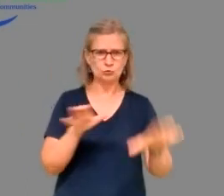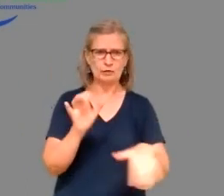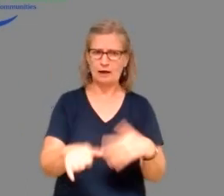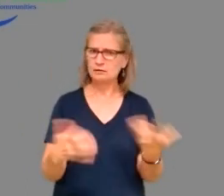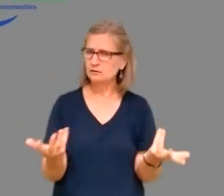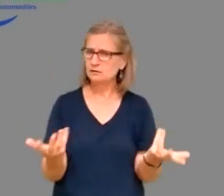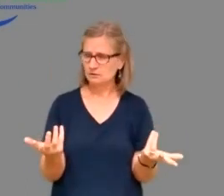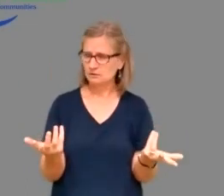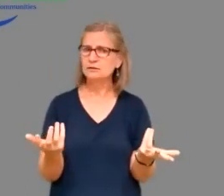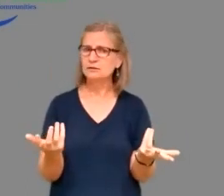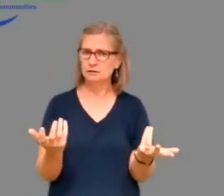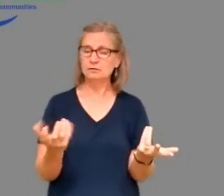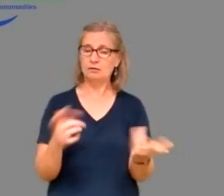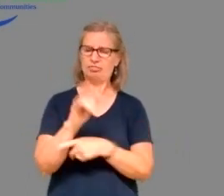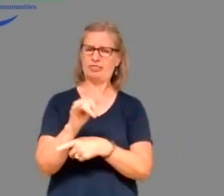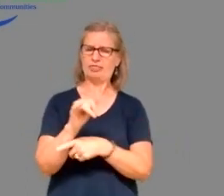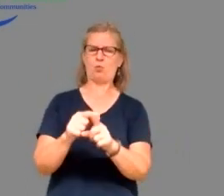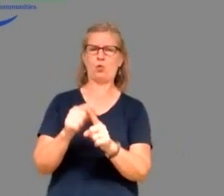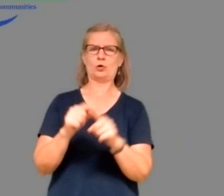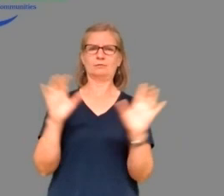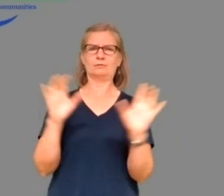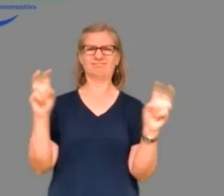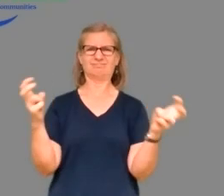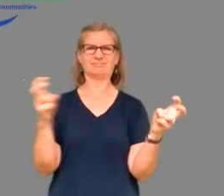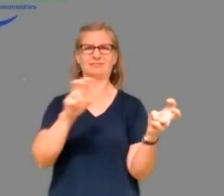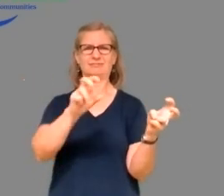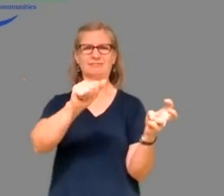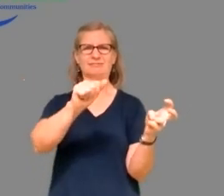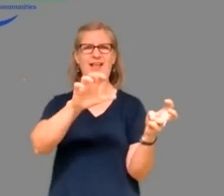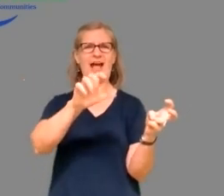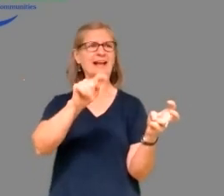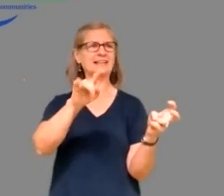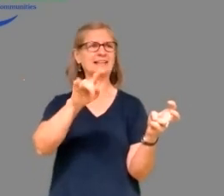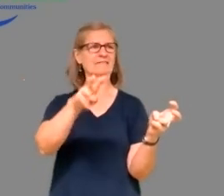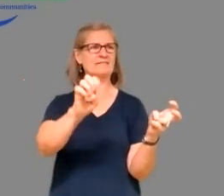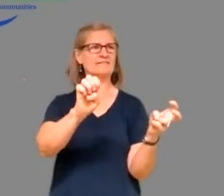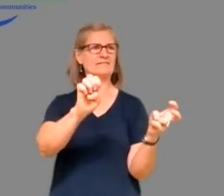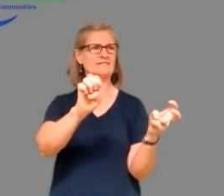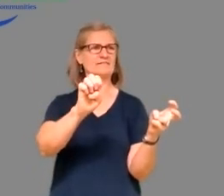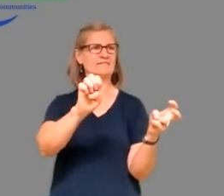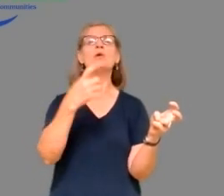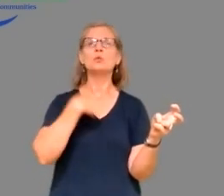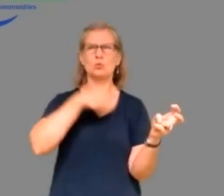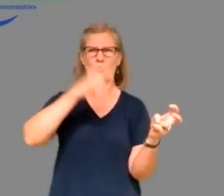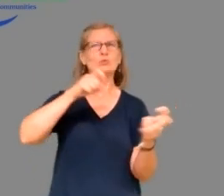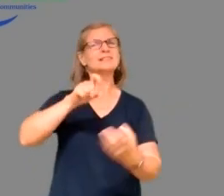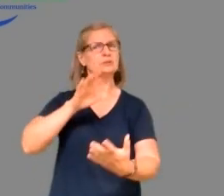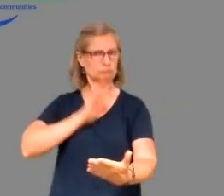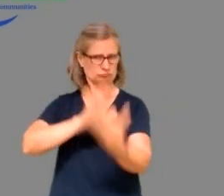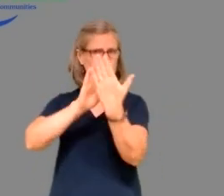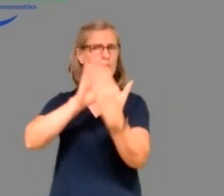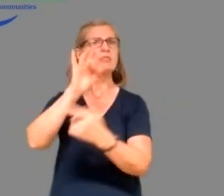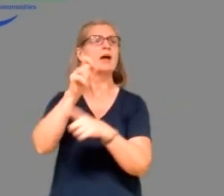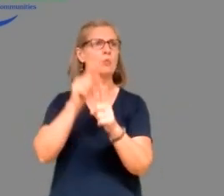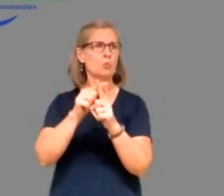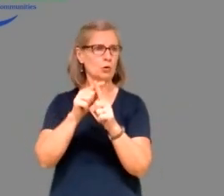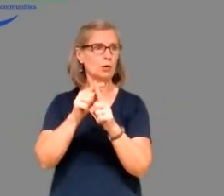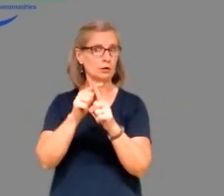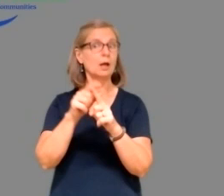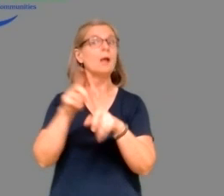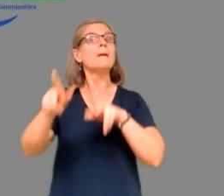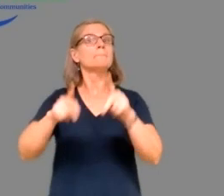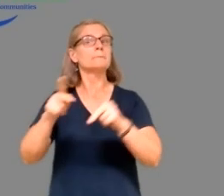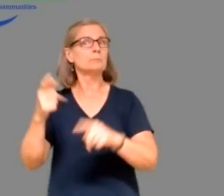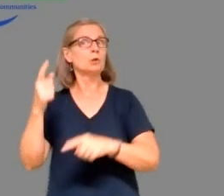The word active will certainly be addressed, because I think for a lot of people that read that word or hear that word, they think that